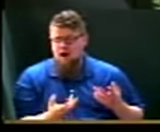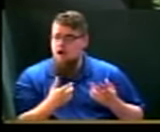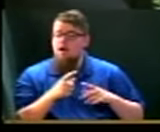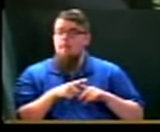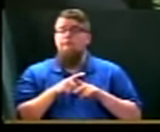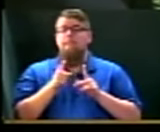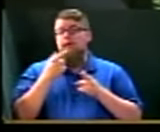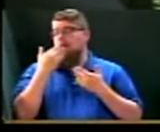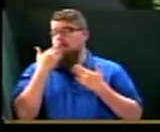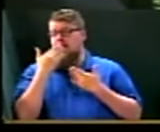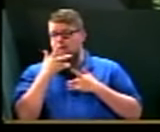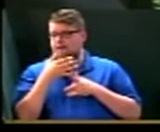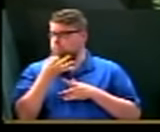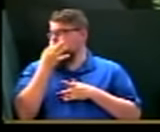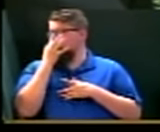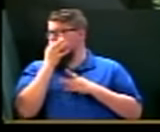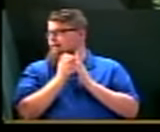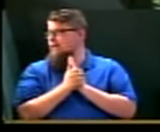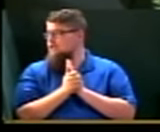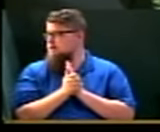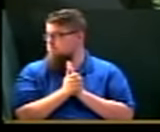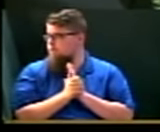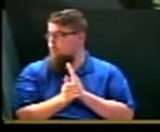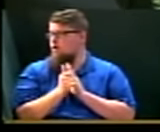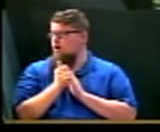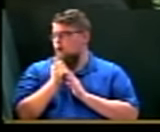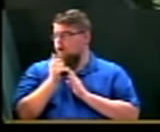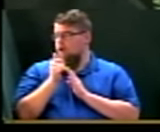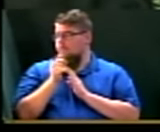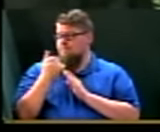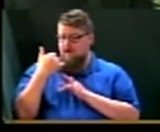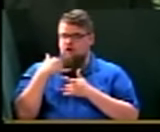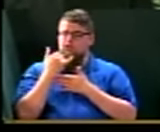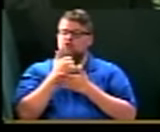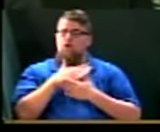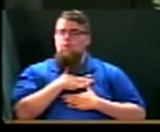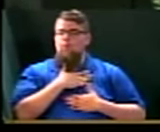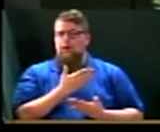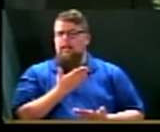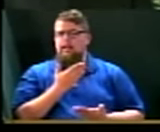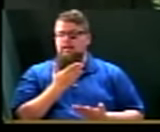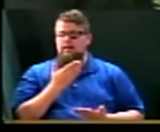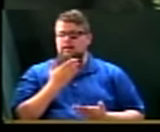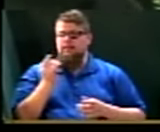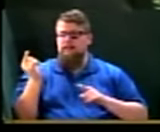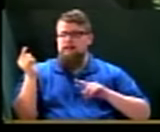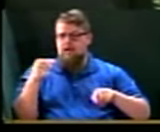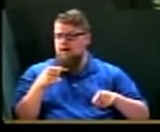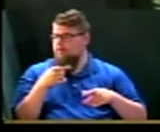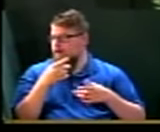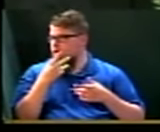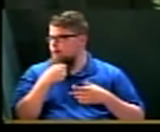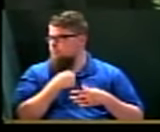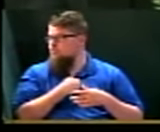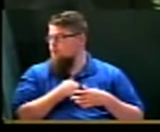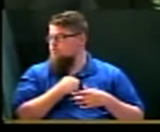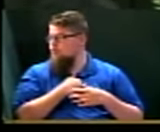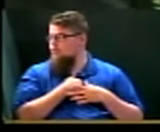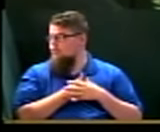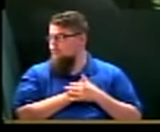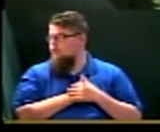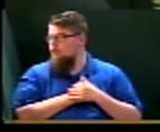Thankfully, we have an expert back here who has also done the portfolio, who is also willing to come. And I'm sorry, I've forgotten your